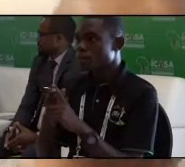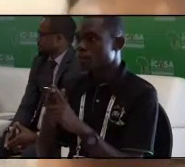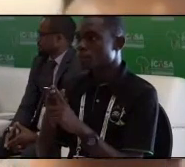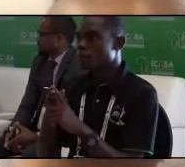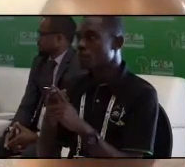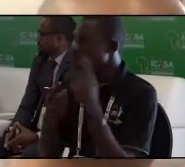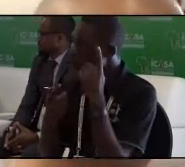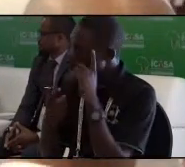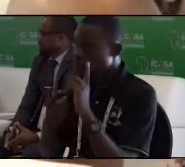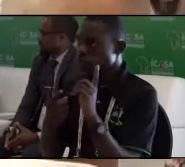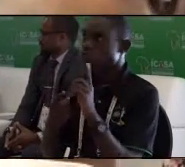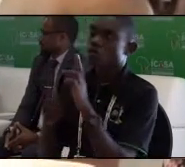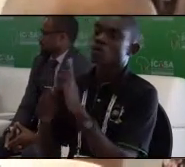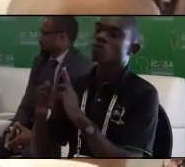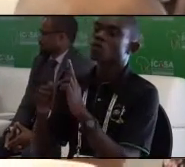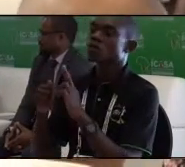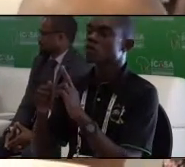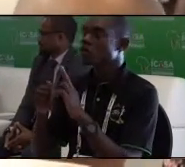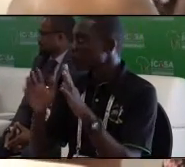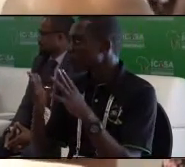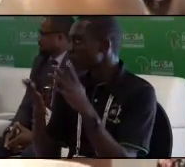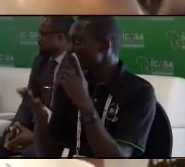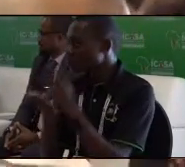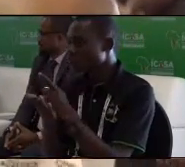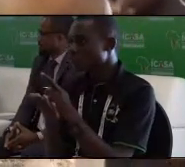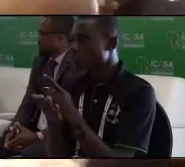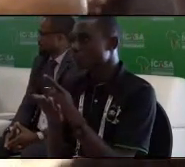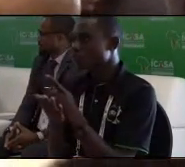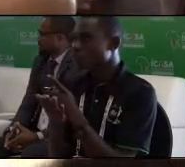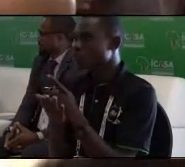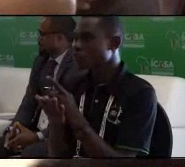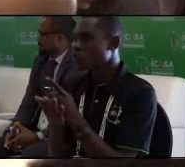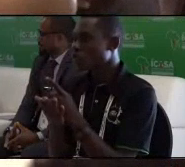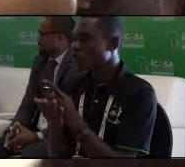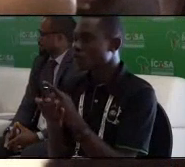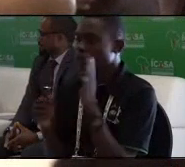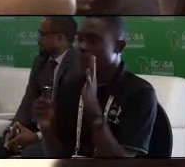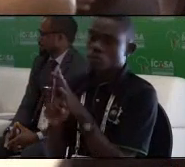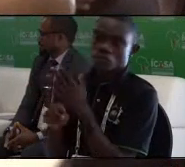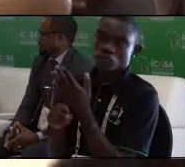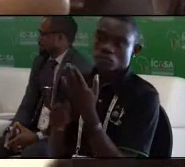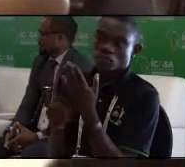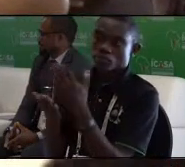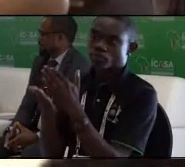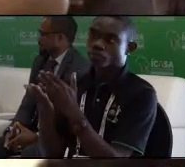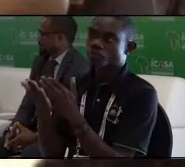there wasted. Nobody's using it. But so what we did was we now had to do a lot